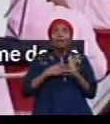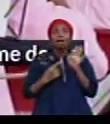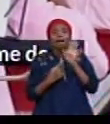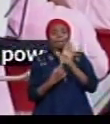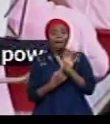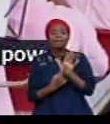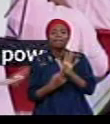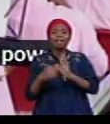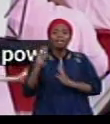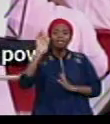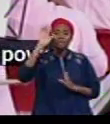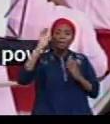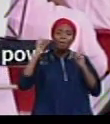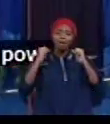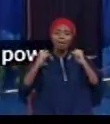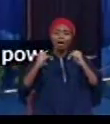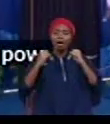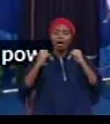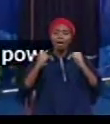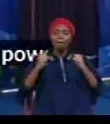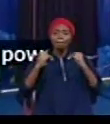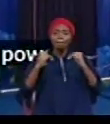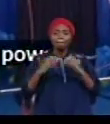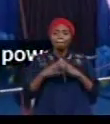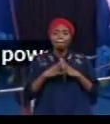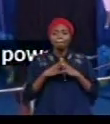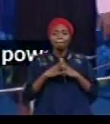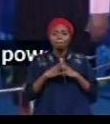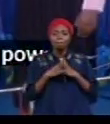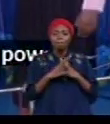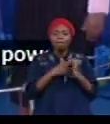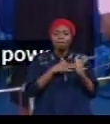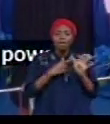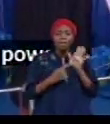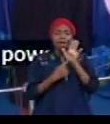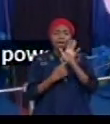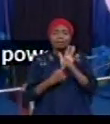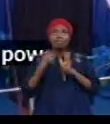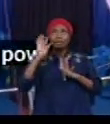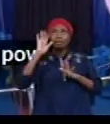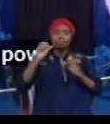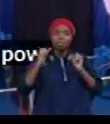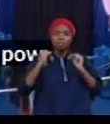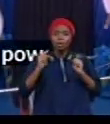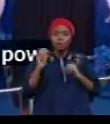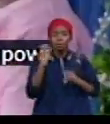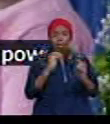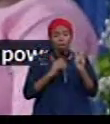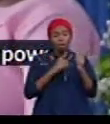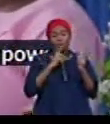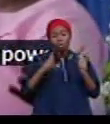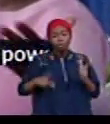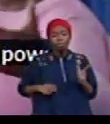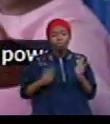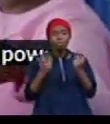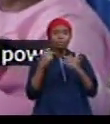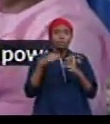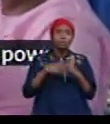and manifest your power. Lord Jesus, come down, come and manifest your power. Oh